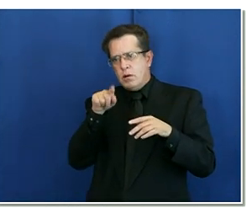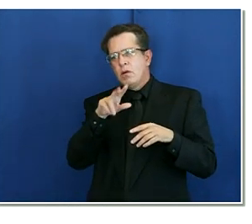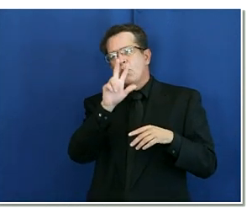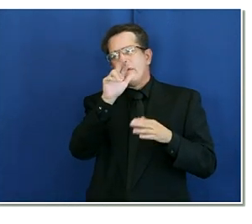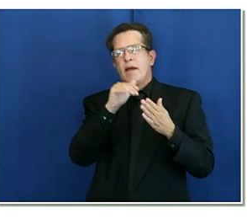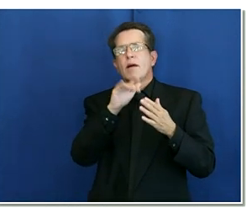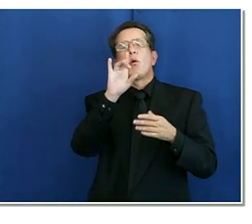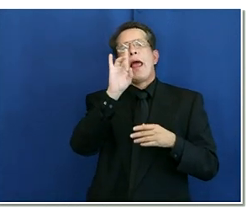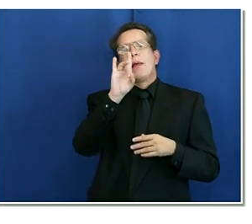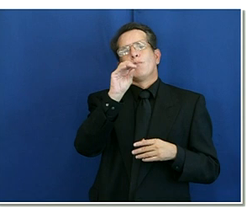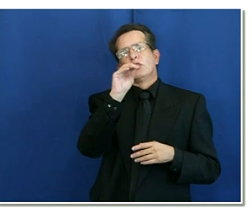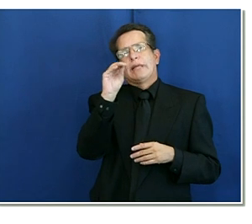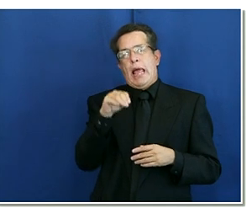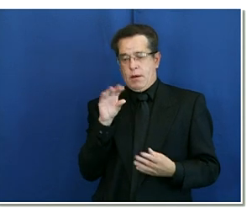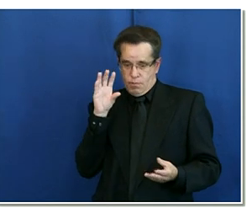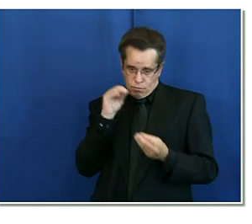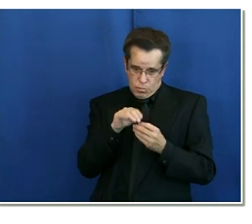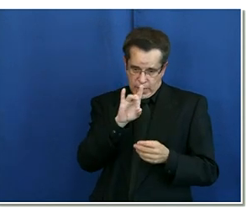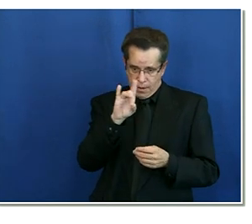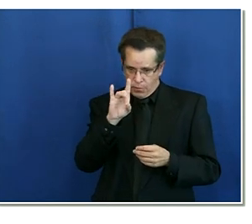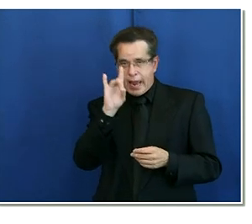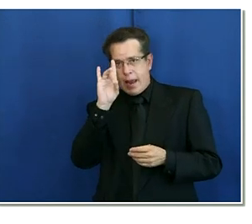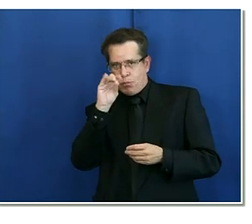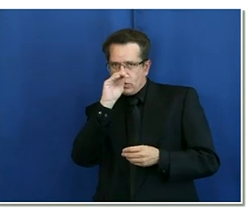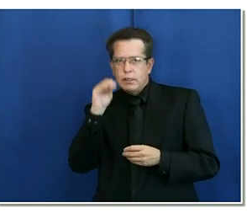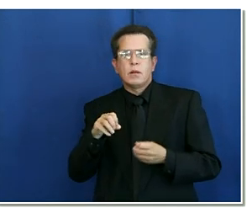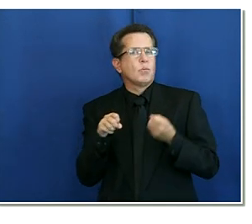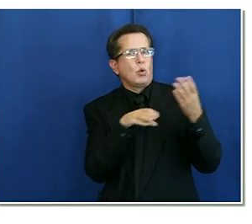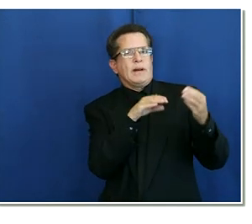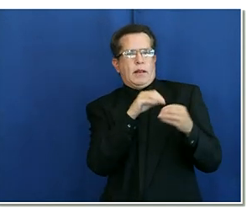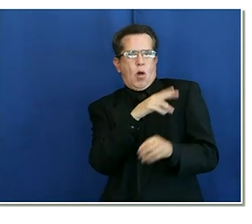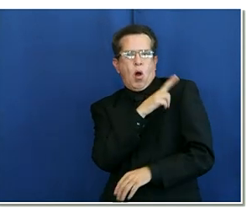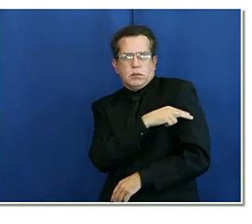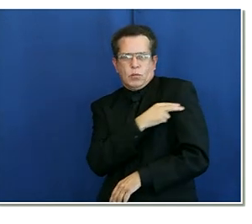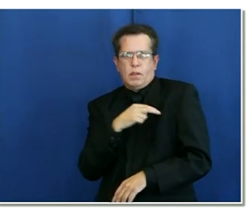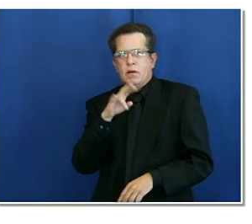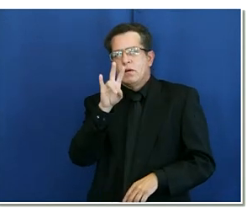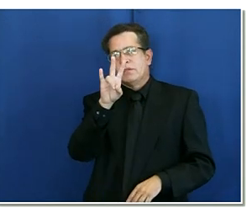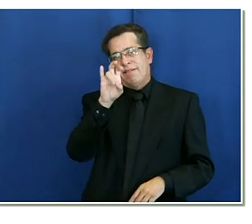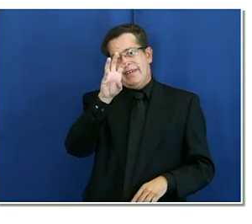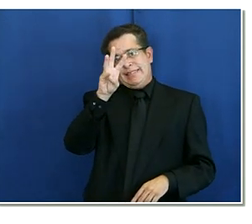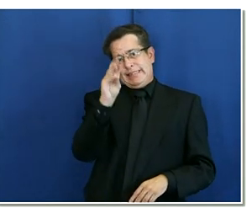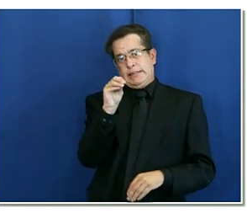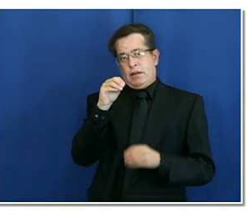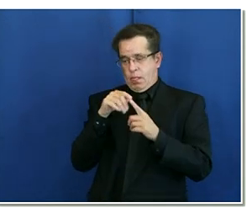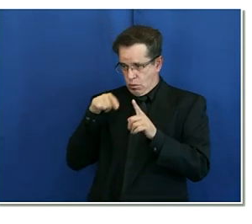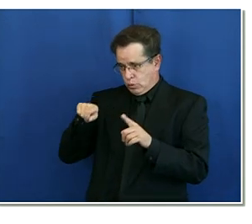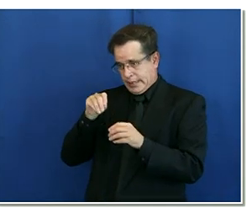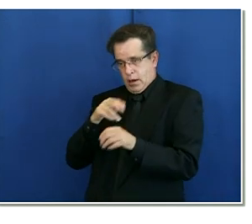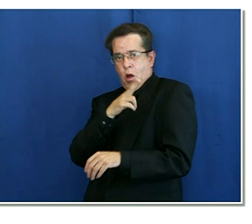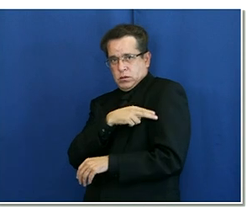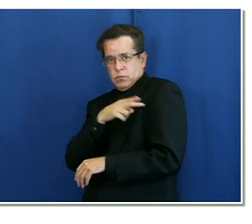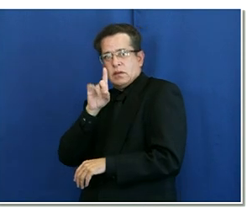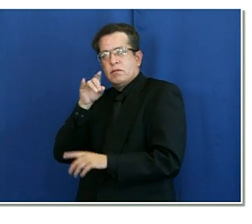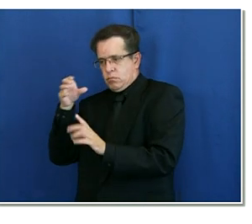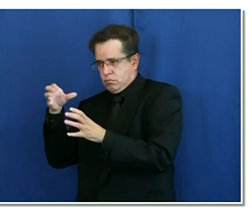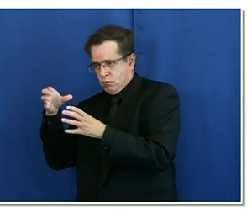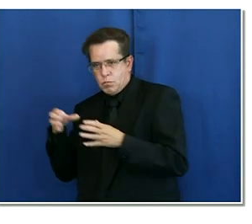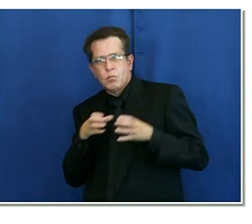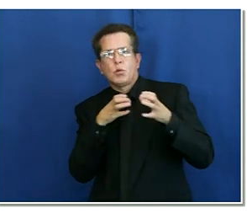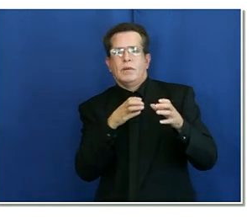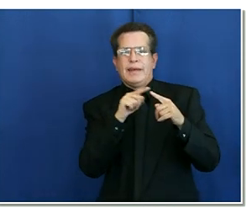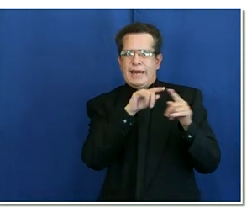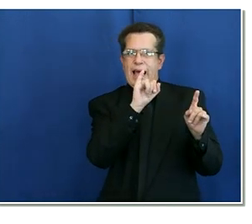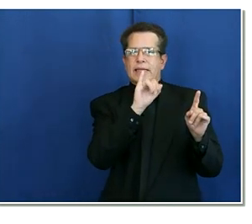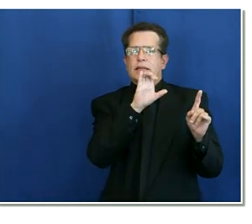3,142, or 8% of our cases, have been hospitalized. 760 of those hospitalized have been admitted to the ICU, and